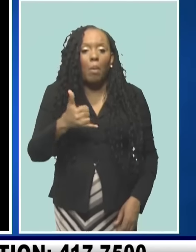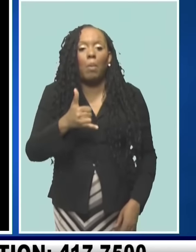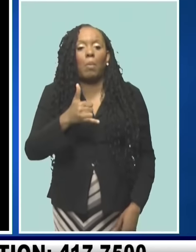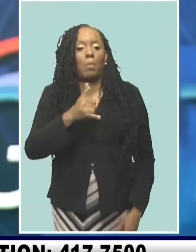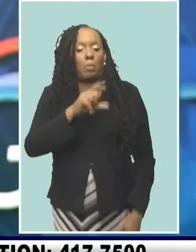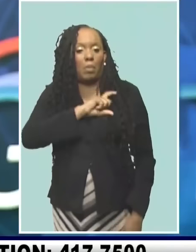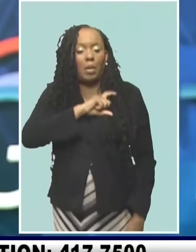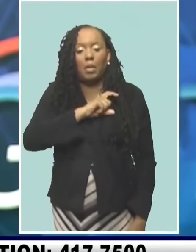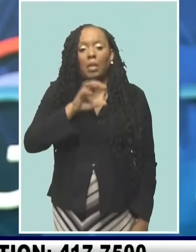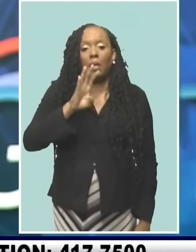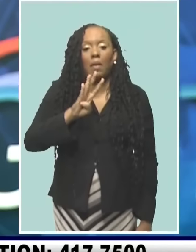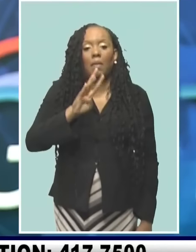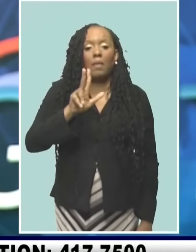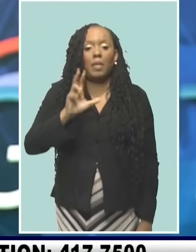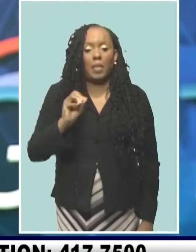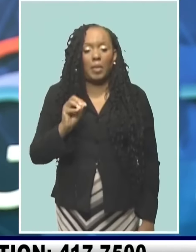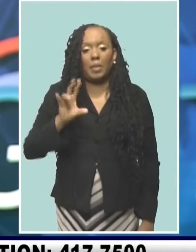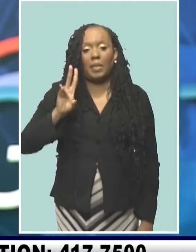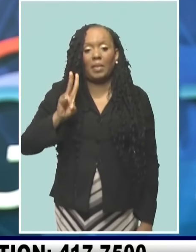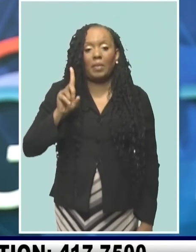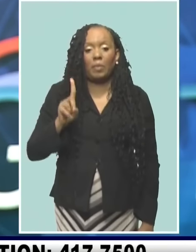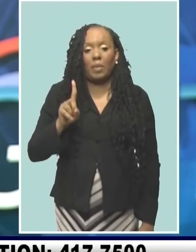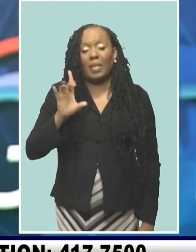Criminal Investigations Department at